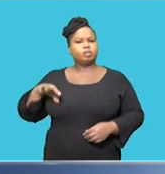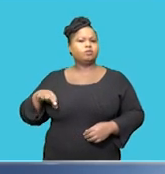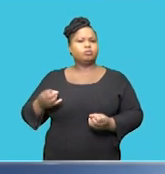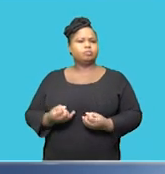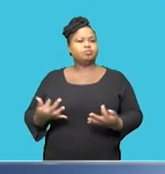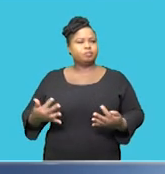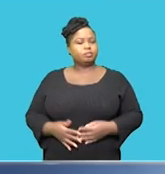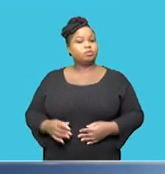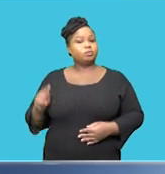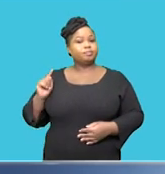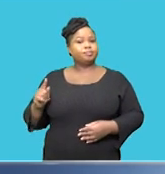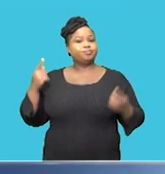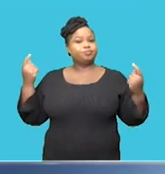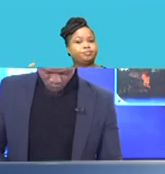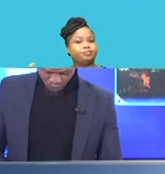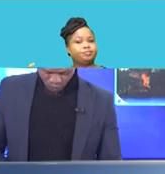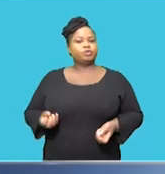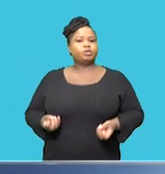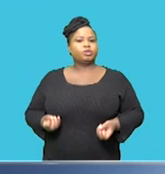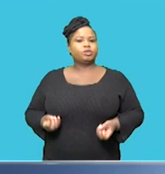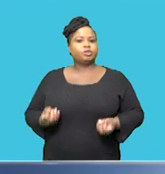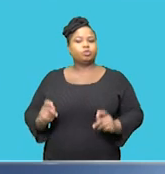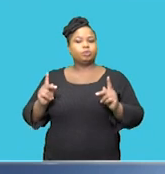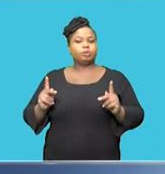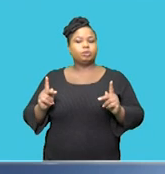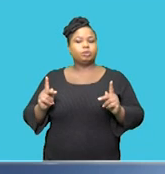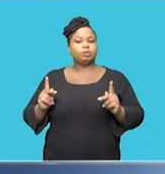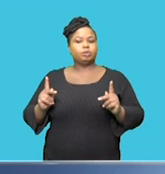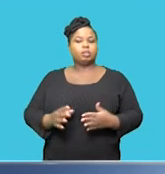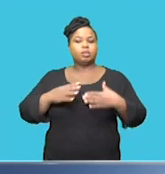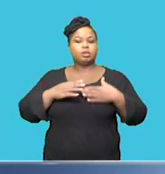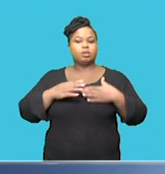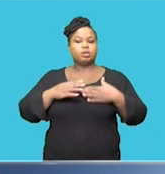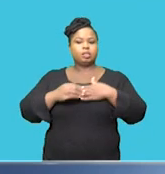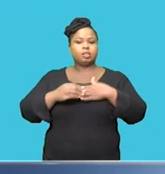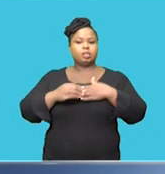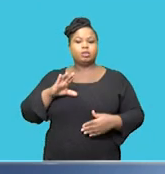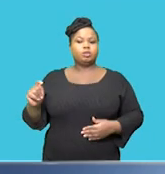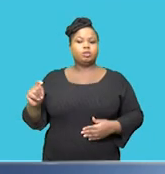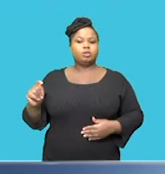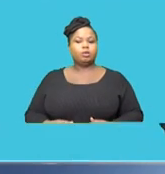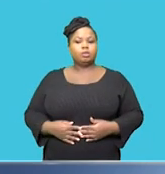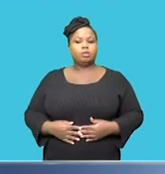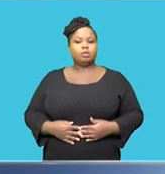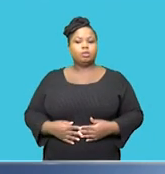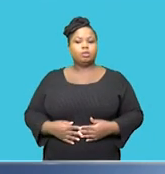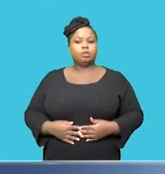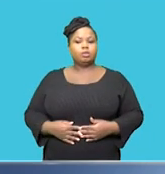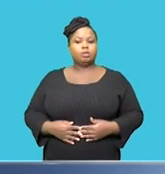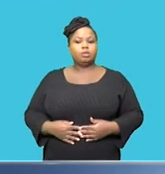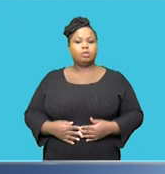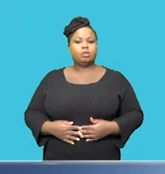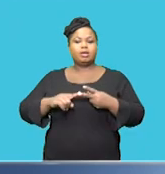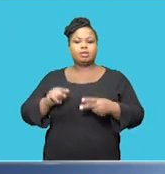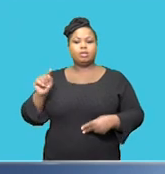Therefore, this occasion is to give you a chance to lead in the ICT space. Program Director, I must mention that